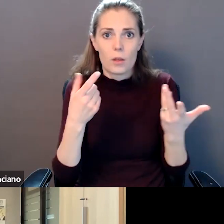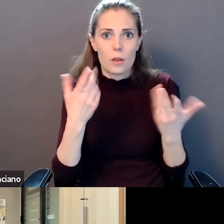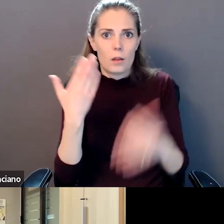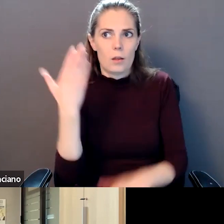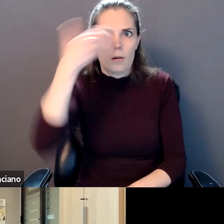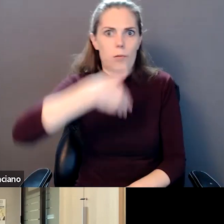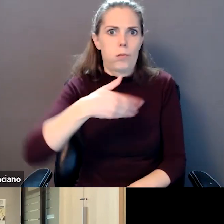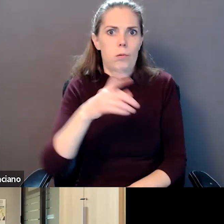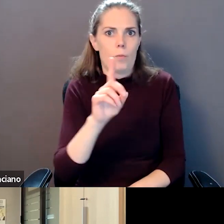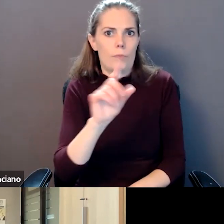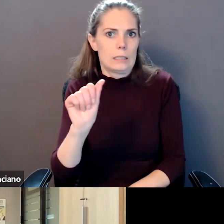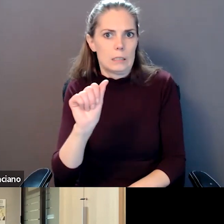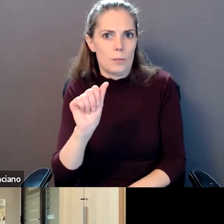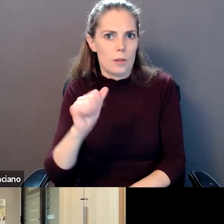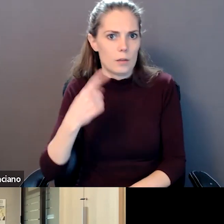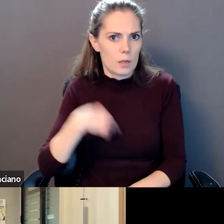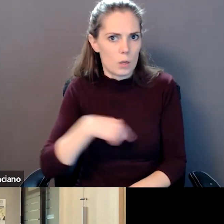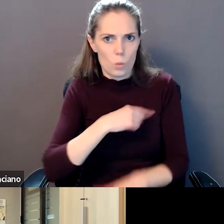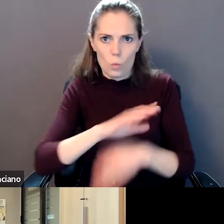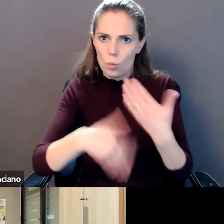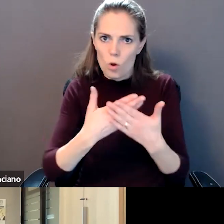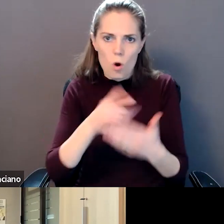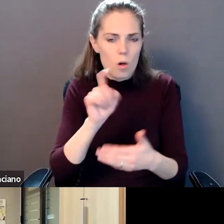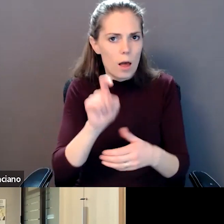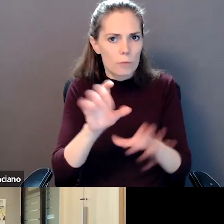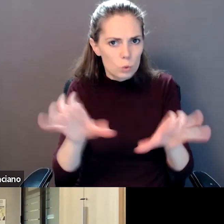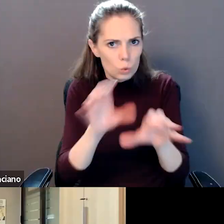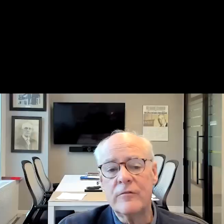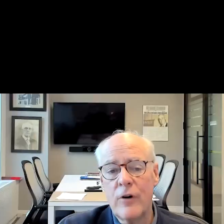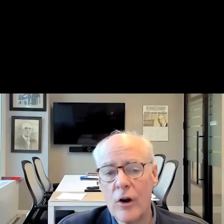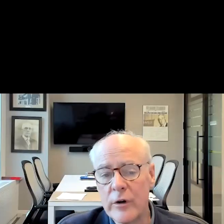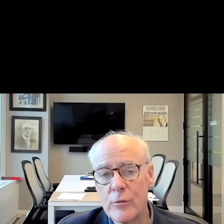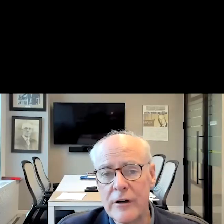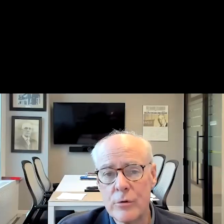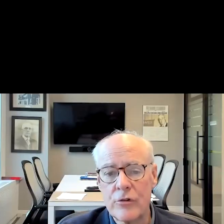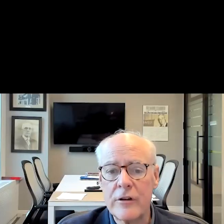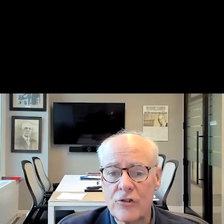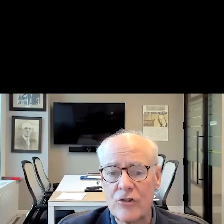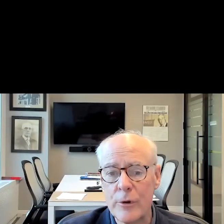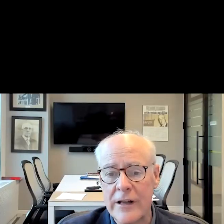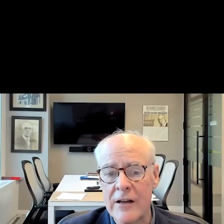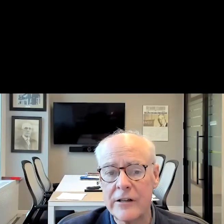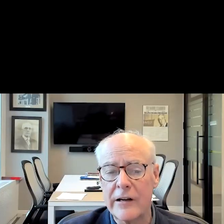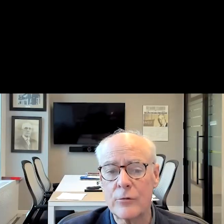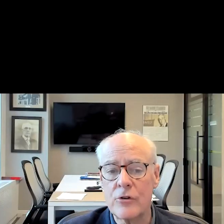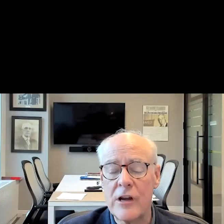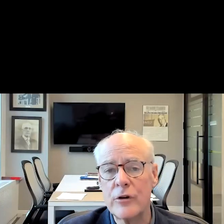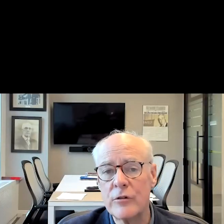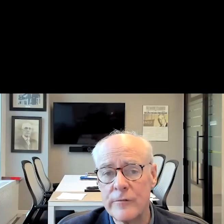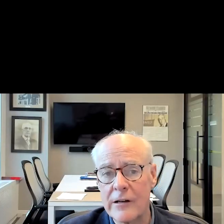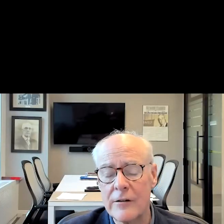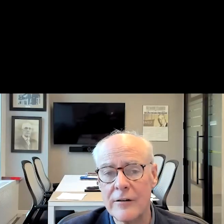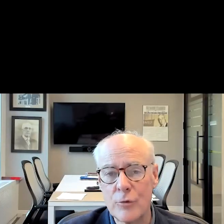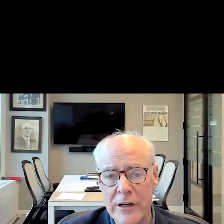have to do more as a consequence. At the Chamber, we've also been following with great interest the Accessible Canada Act, which came